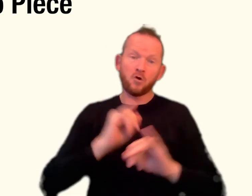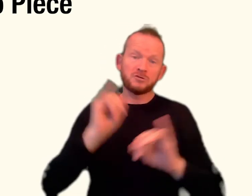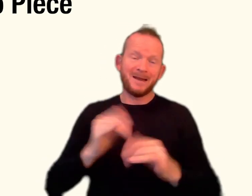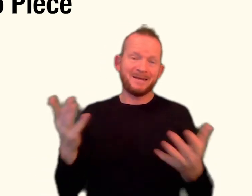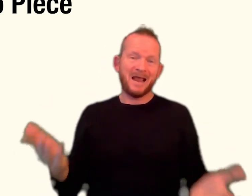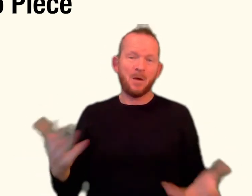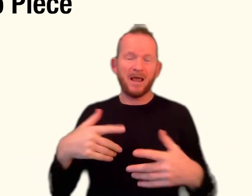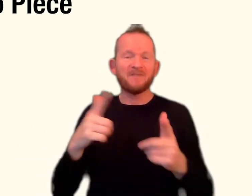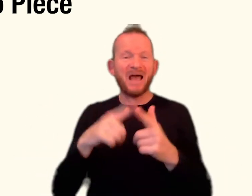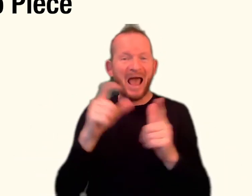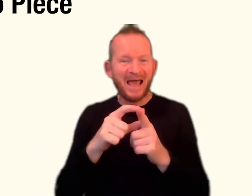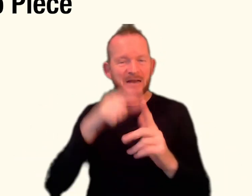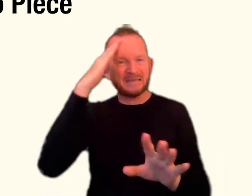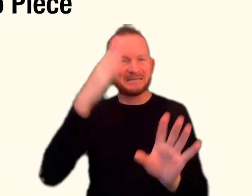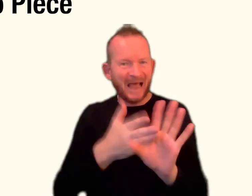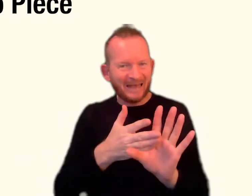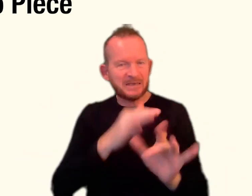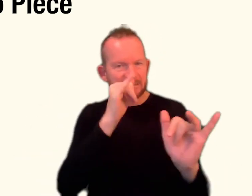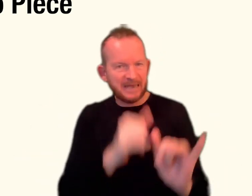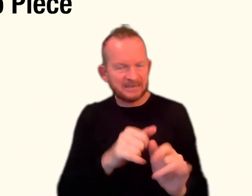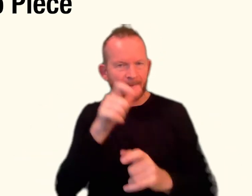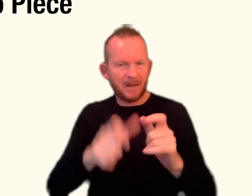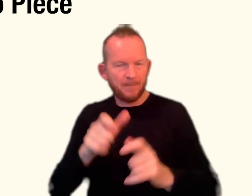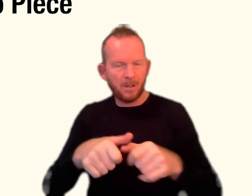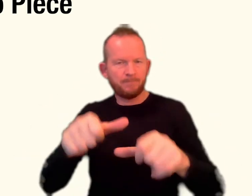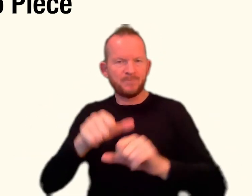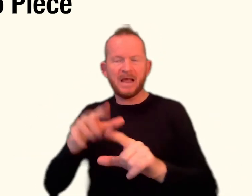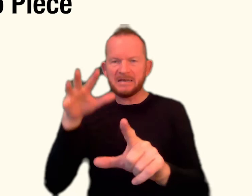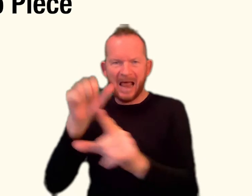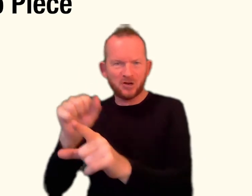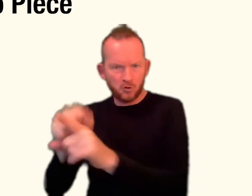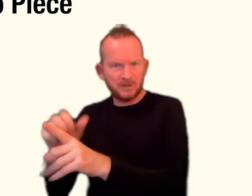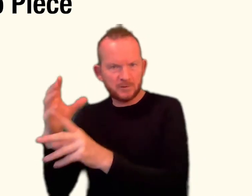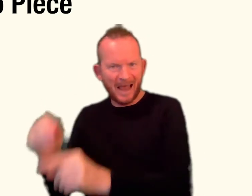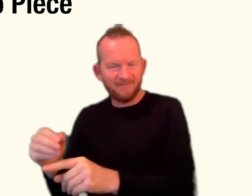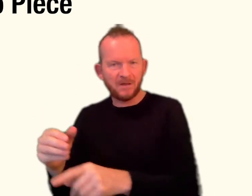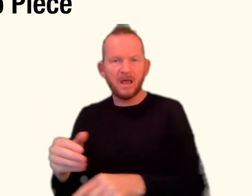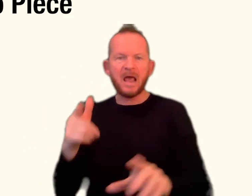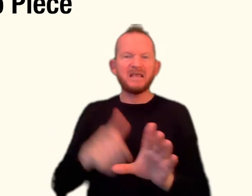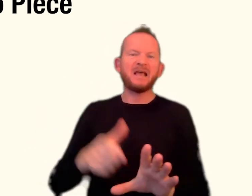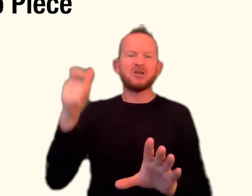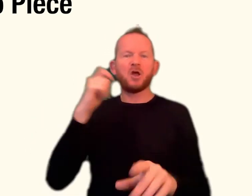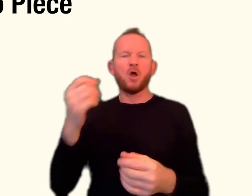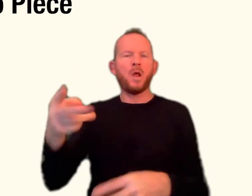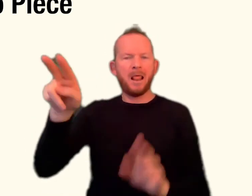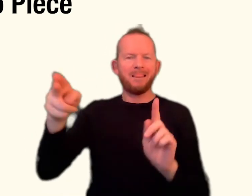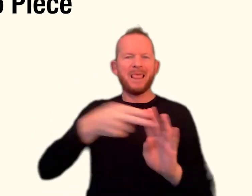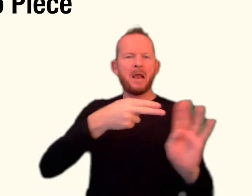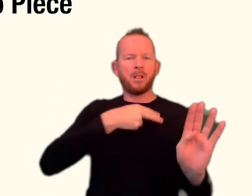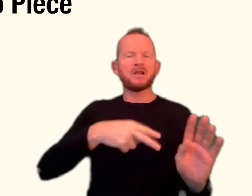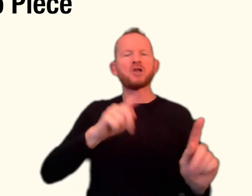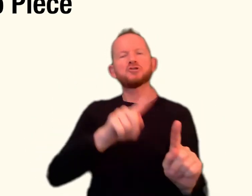have EdPsychs testing people. We now have diagnosis for things. Years ago, people were just called slow or awfully